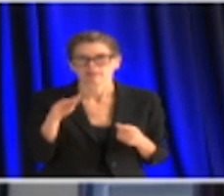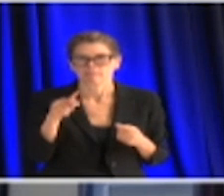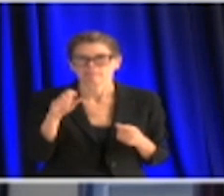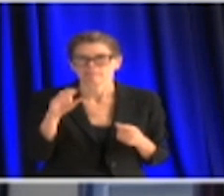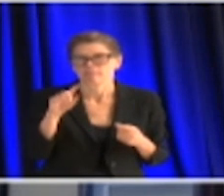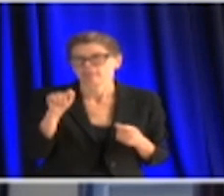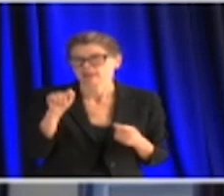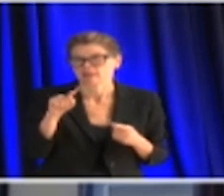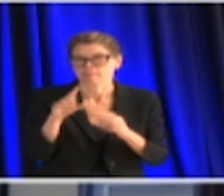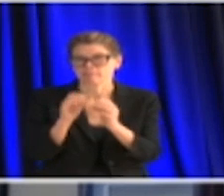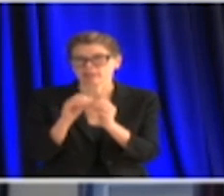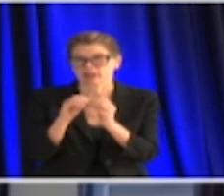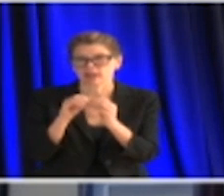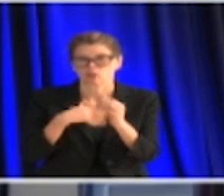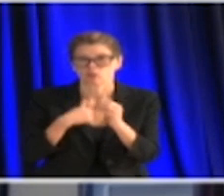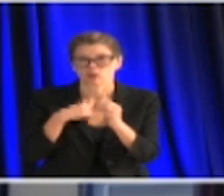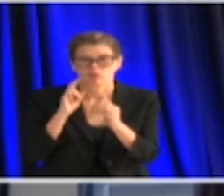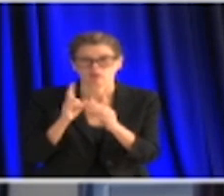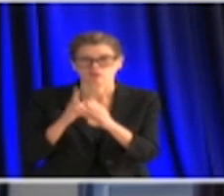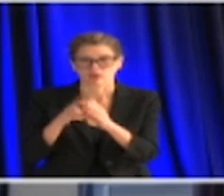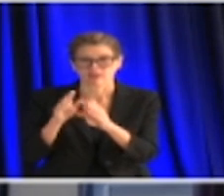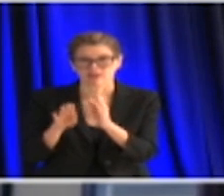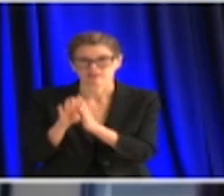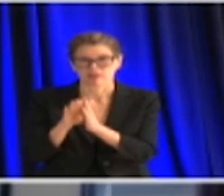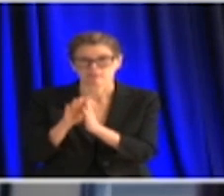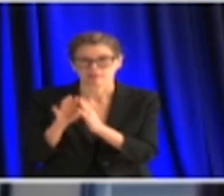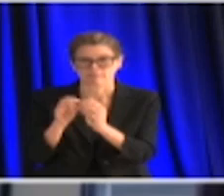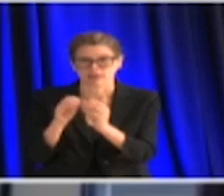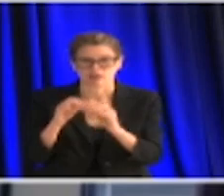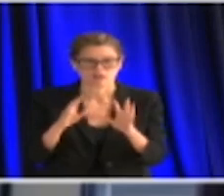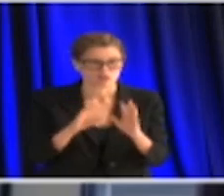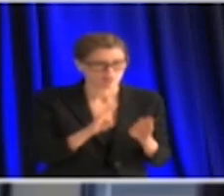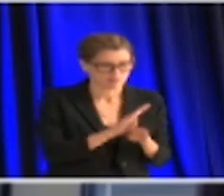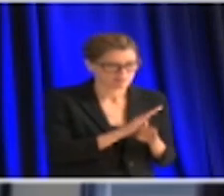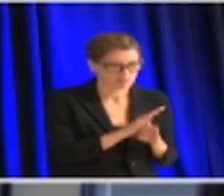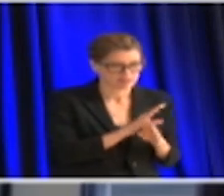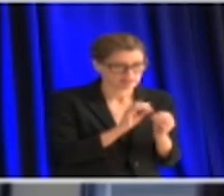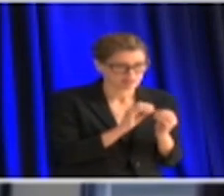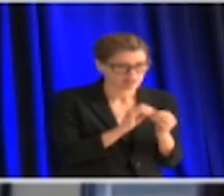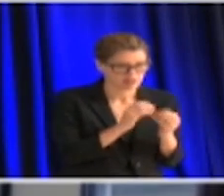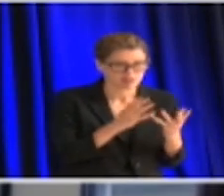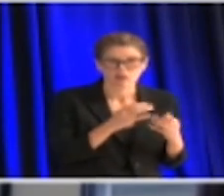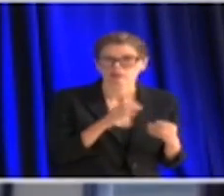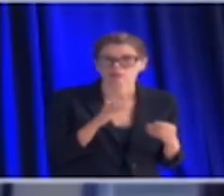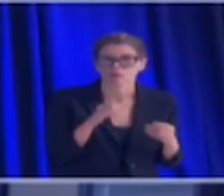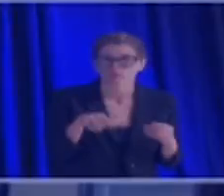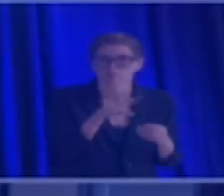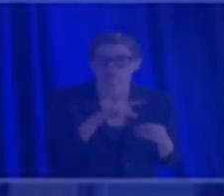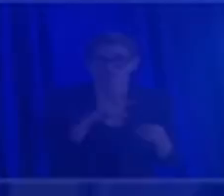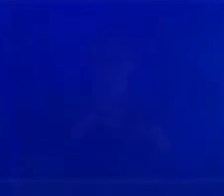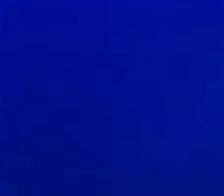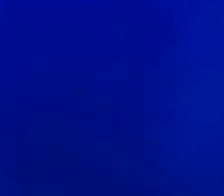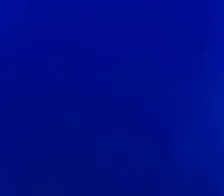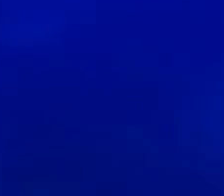there is no other business to come before this business meeting this morning, I will hear a motion to adjourn.